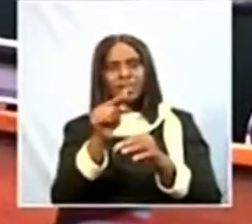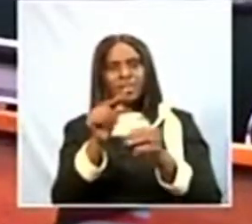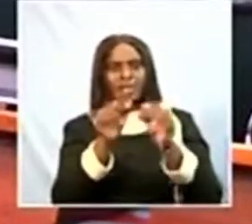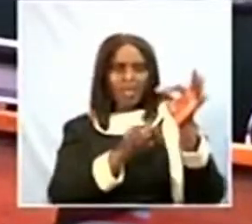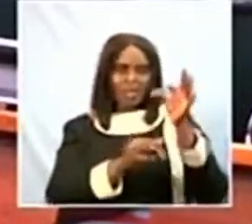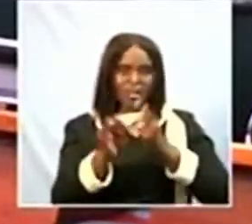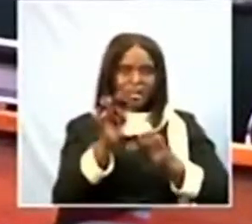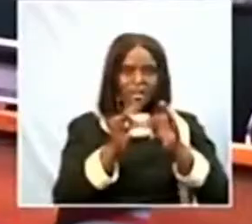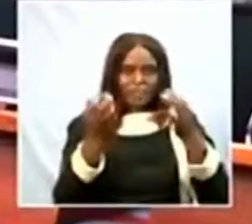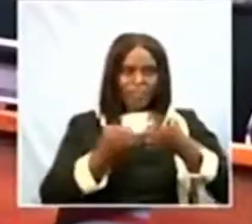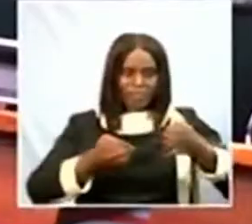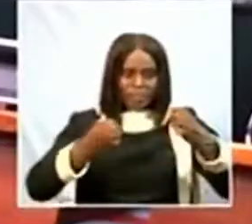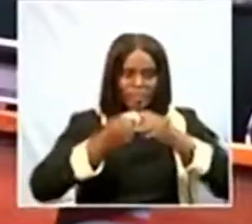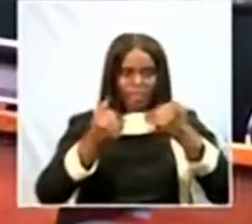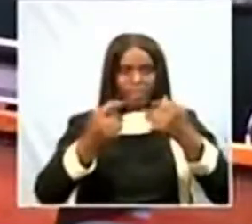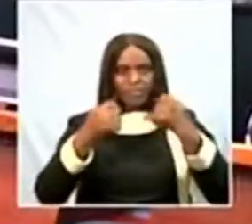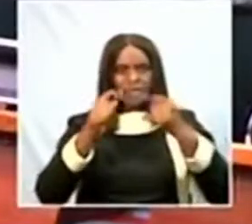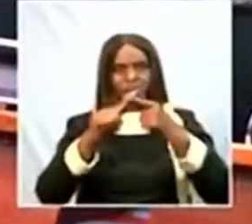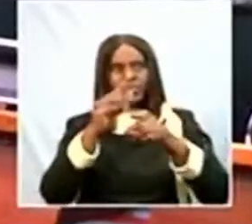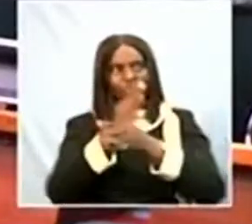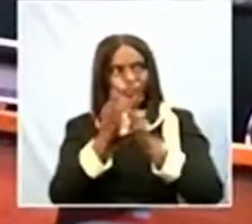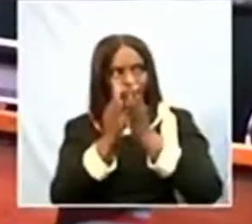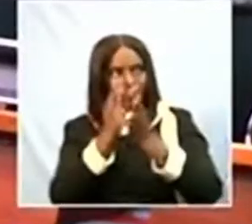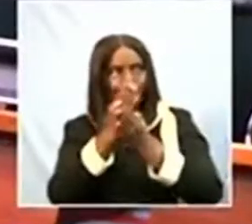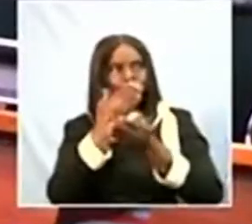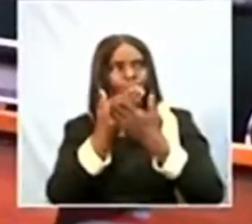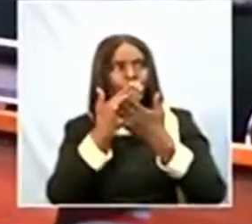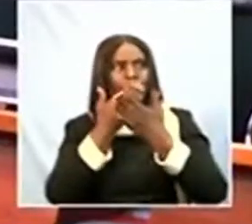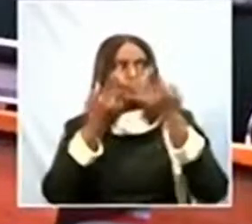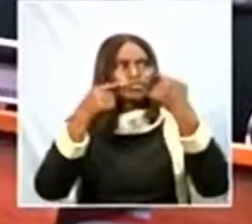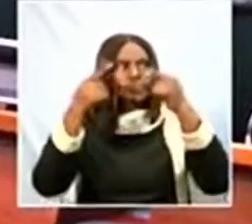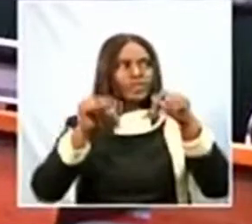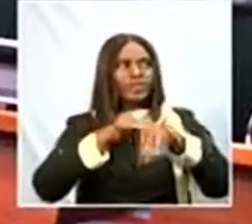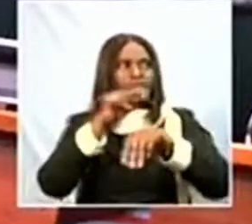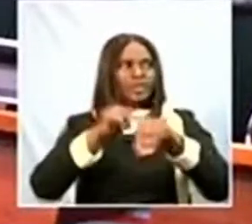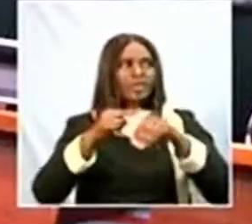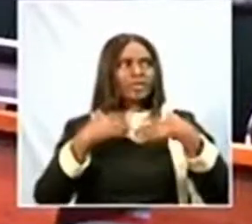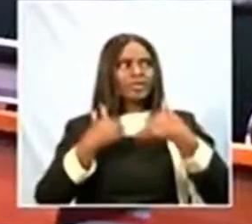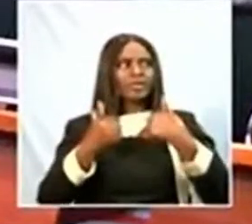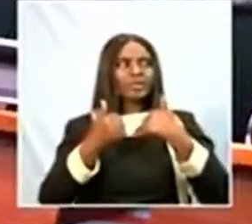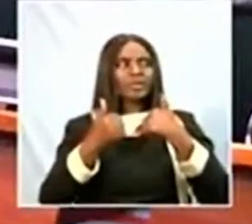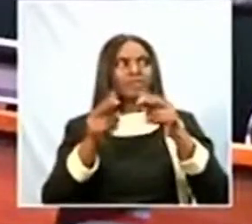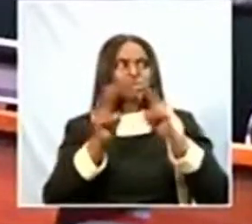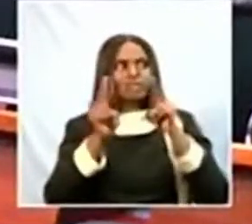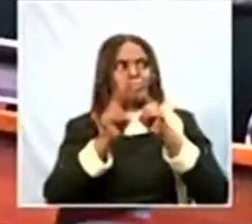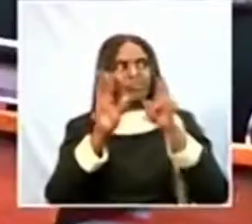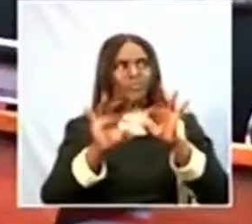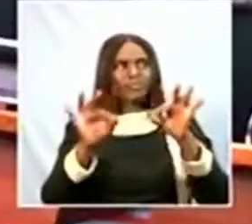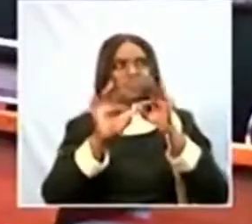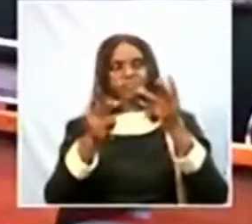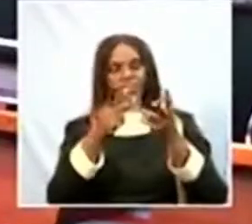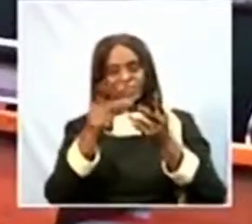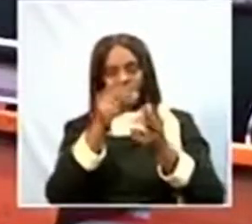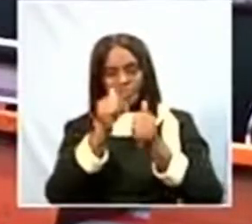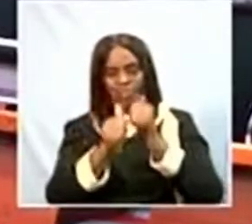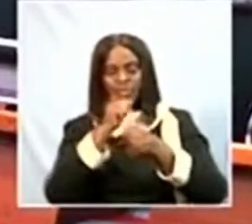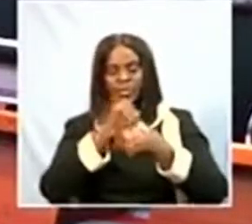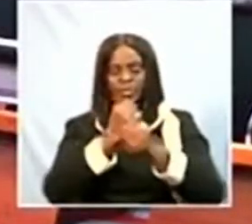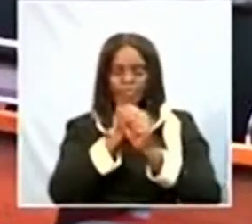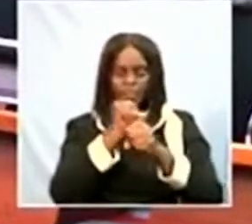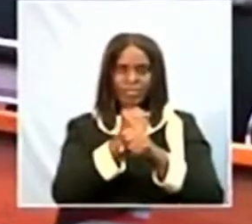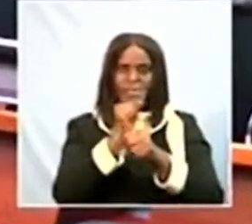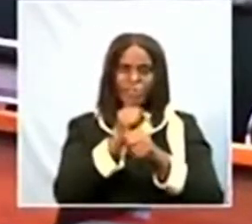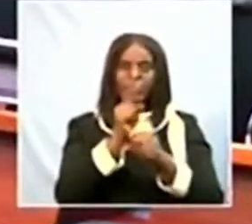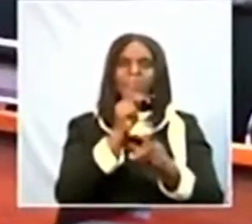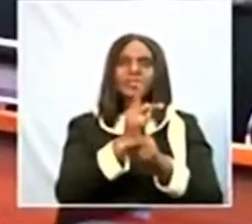the environment as we strive to build a prosperous and healthy nation. It is very much imperative that we prioritize environmental